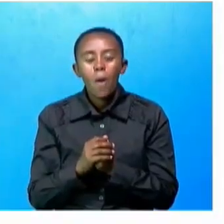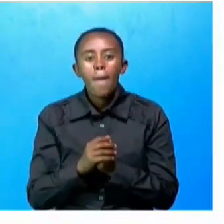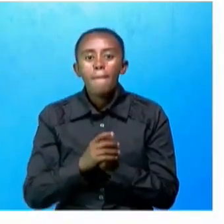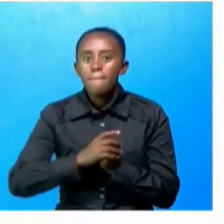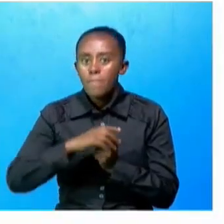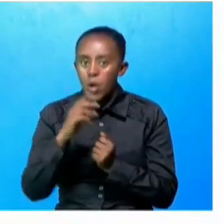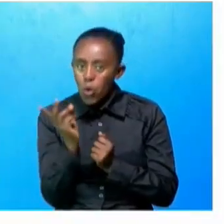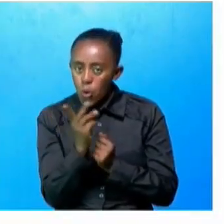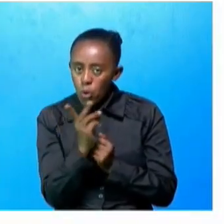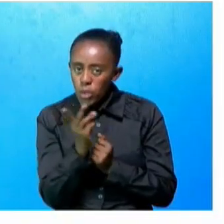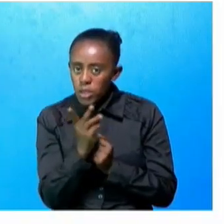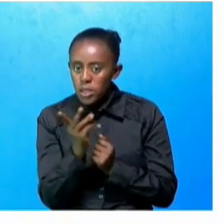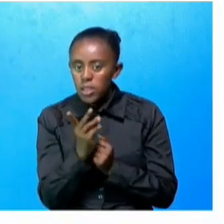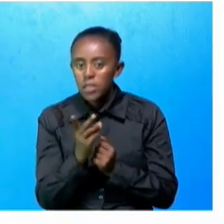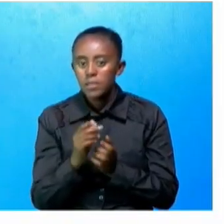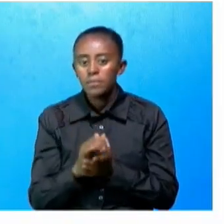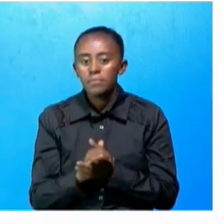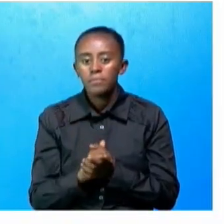boys,